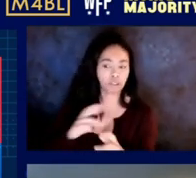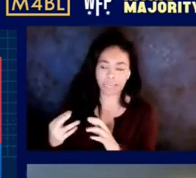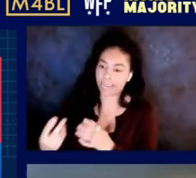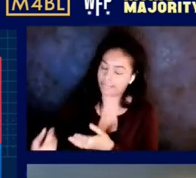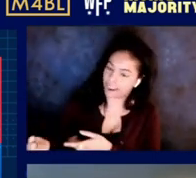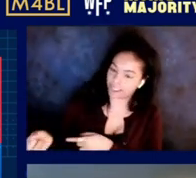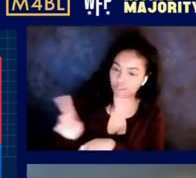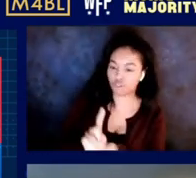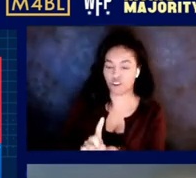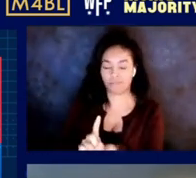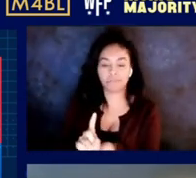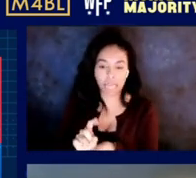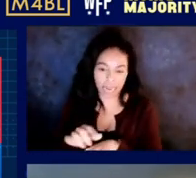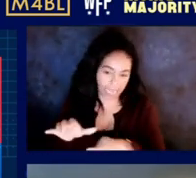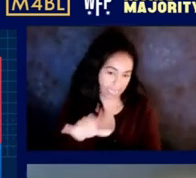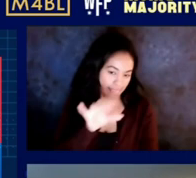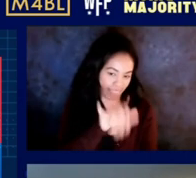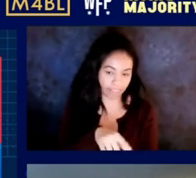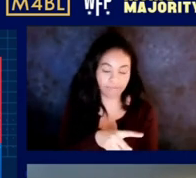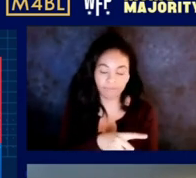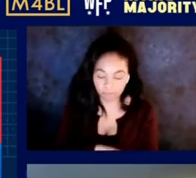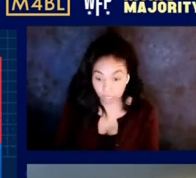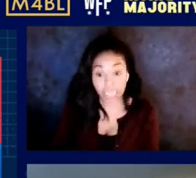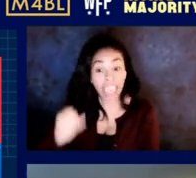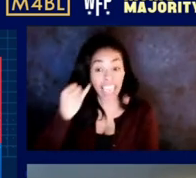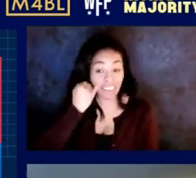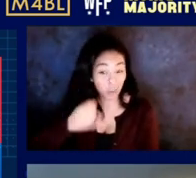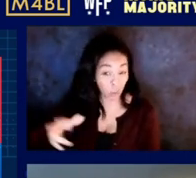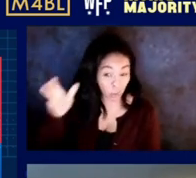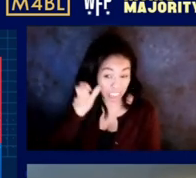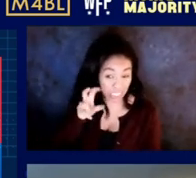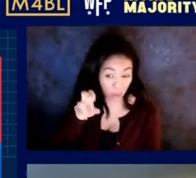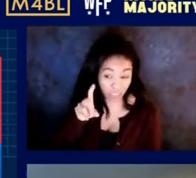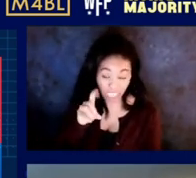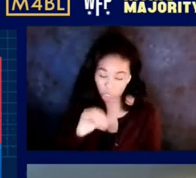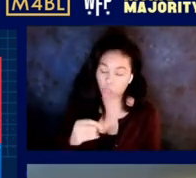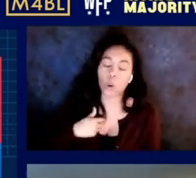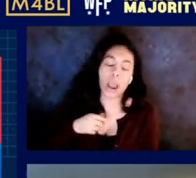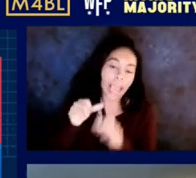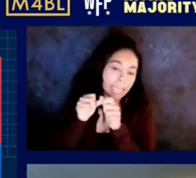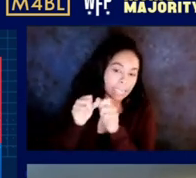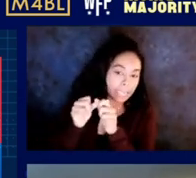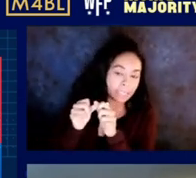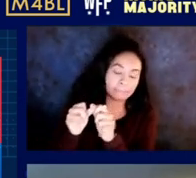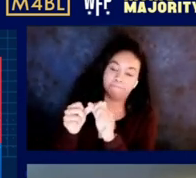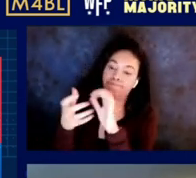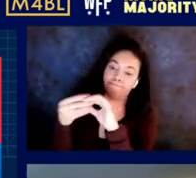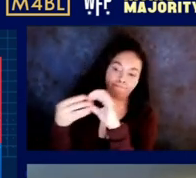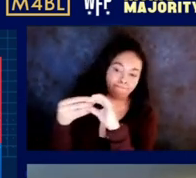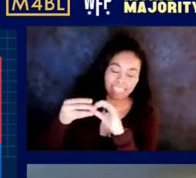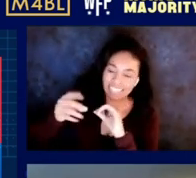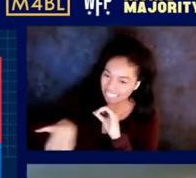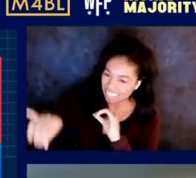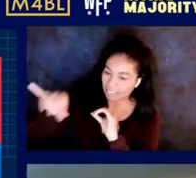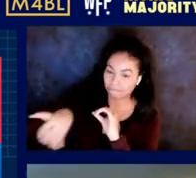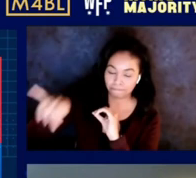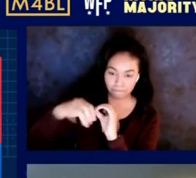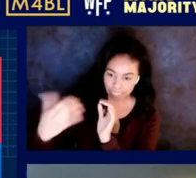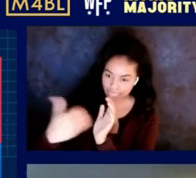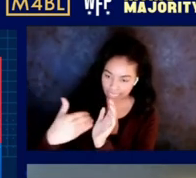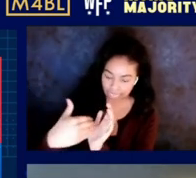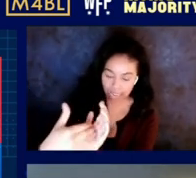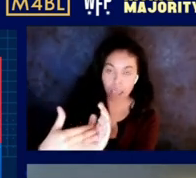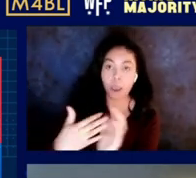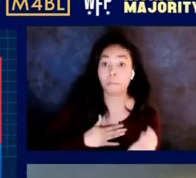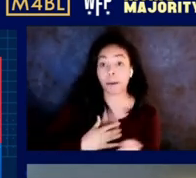did. I think it's, if you hear the video, I keep yelling the same things over and over. That's because, in my head,